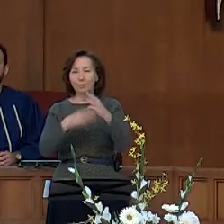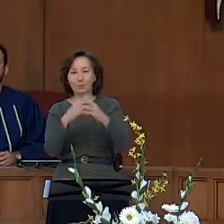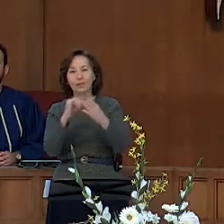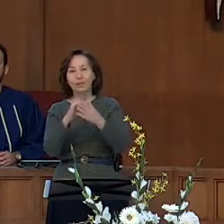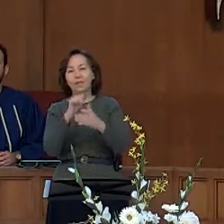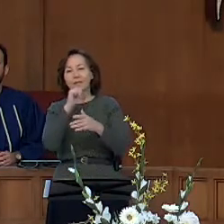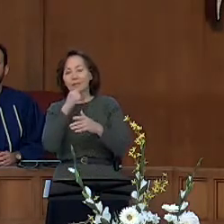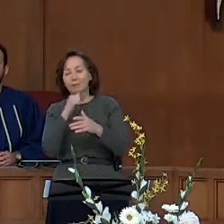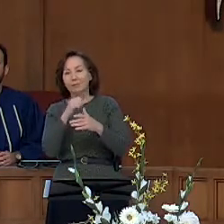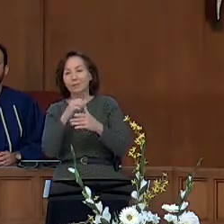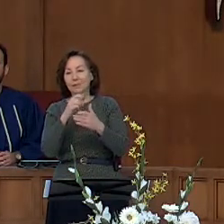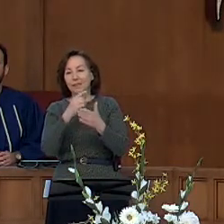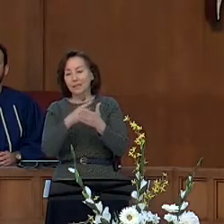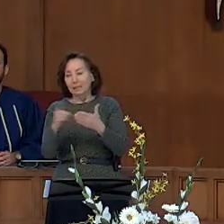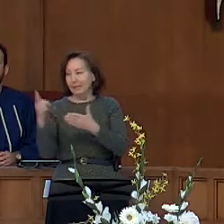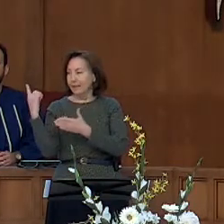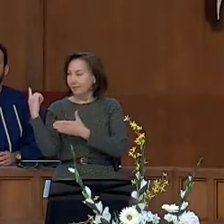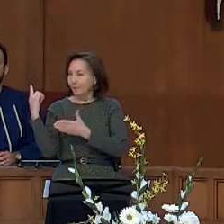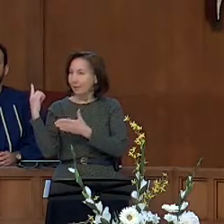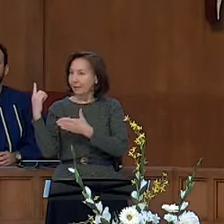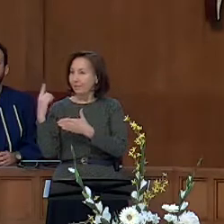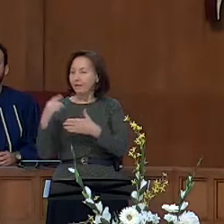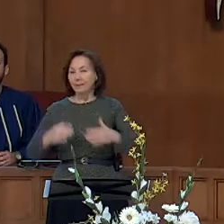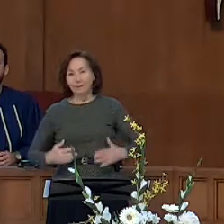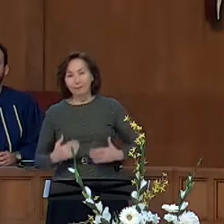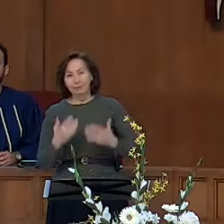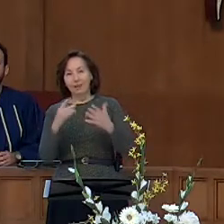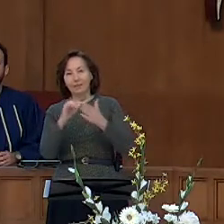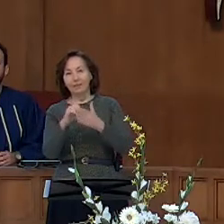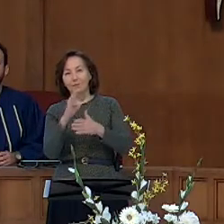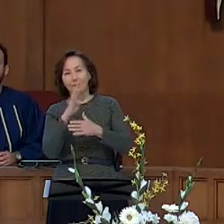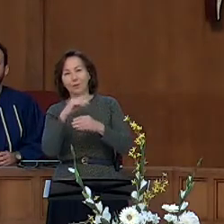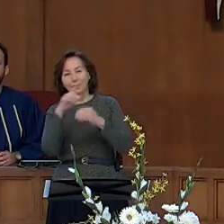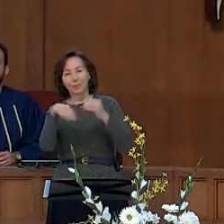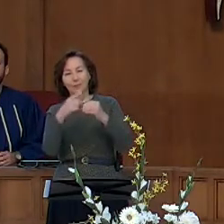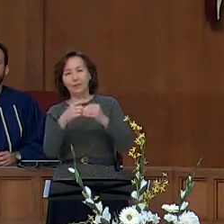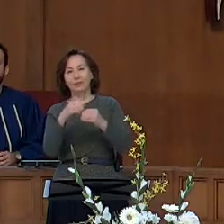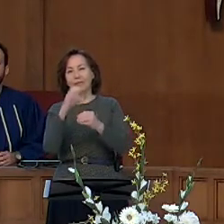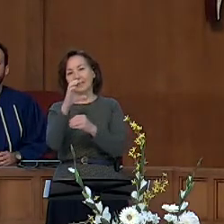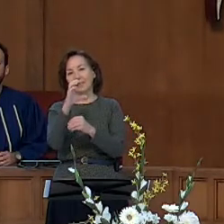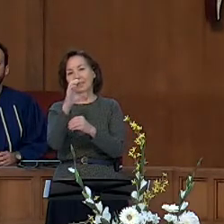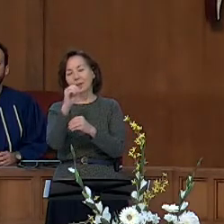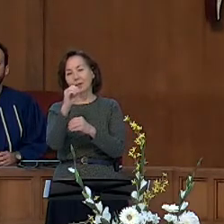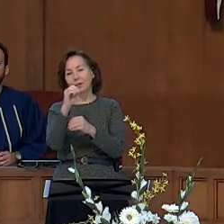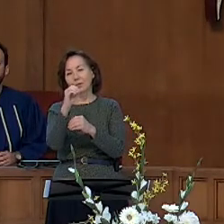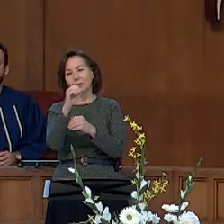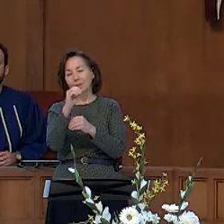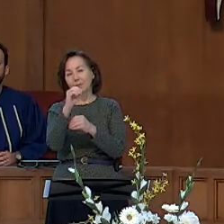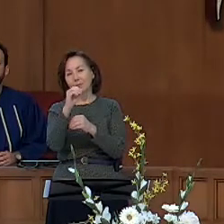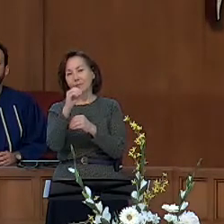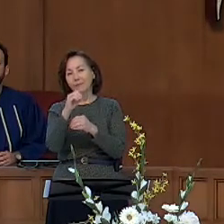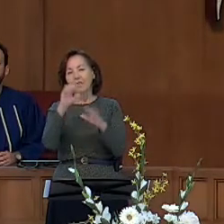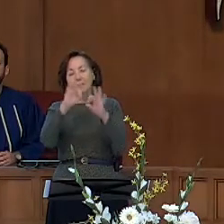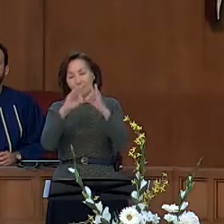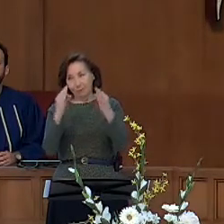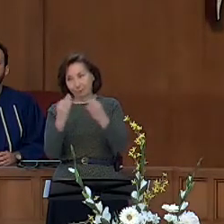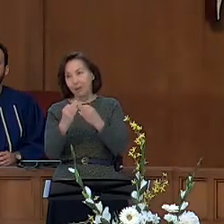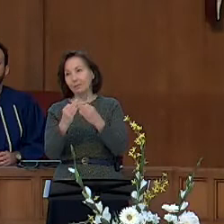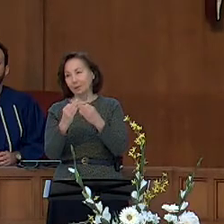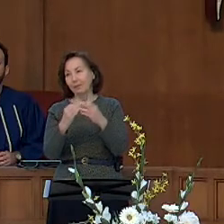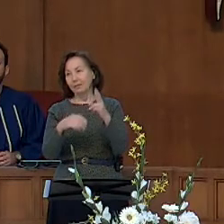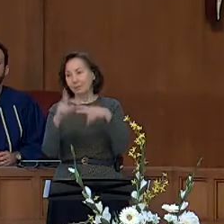in the last week. The fires that we talked about in Colorado, the families of the people